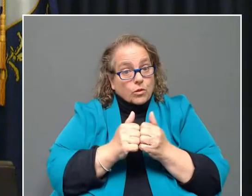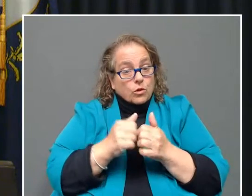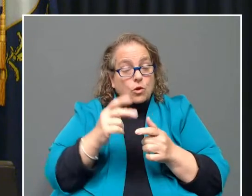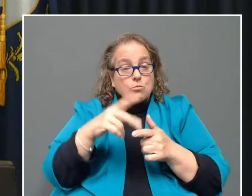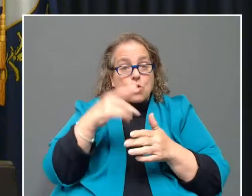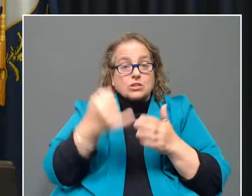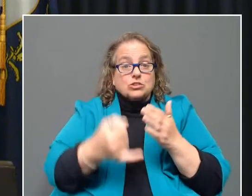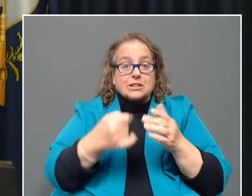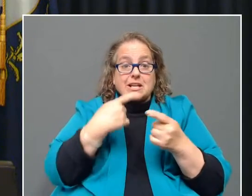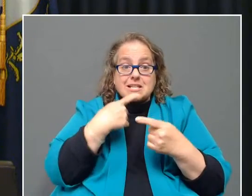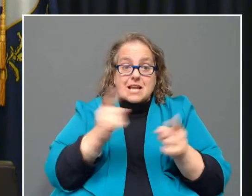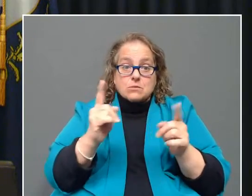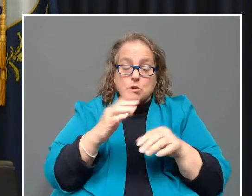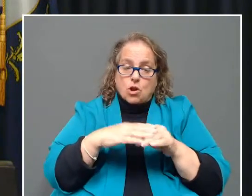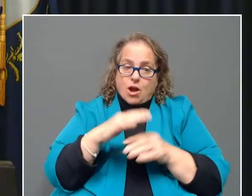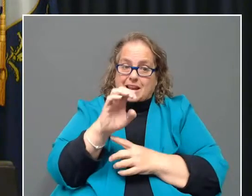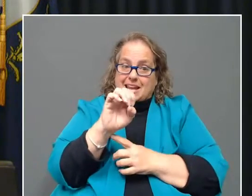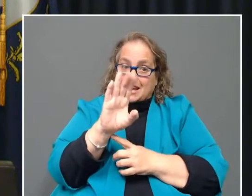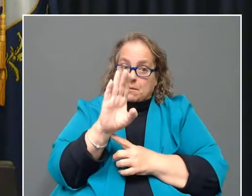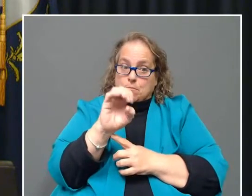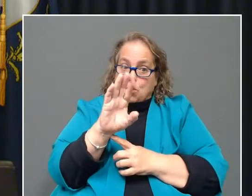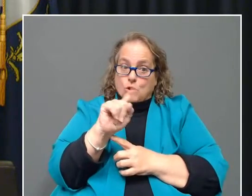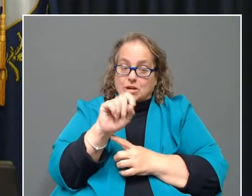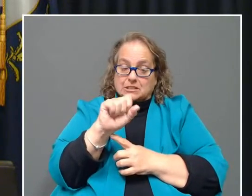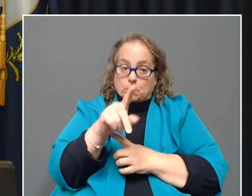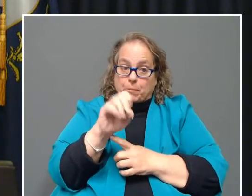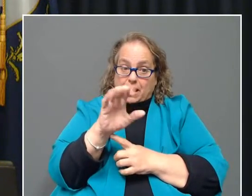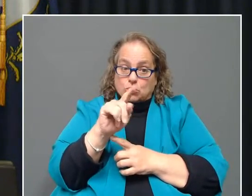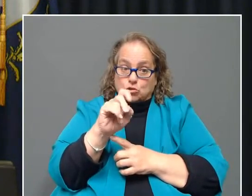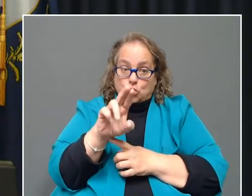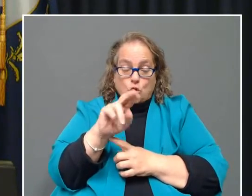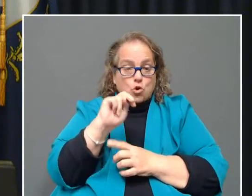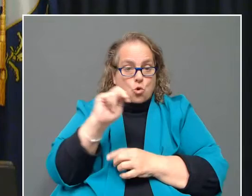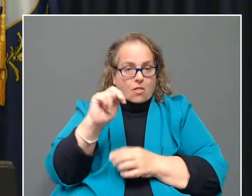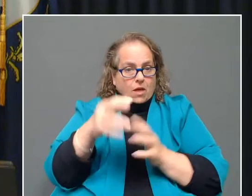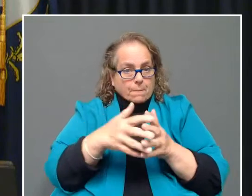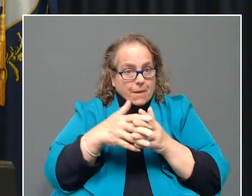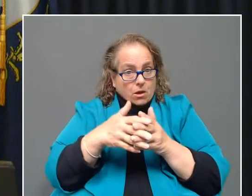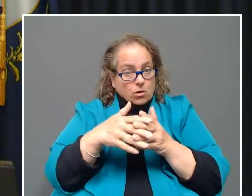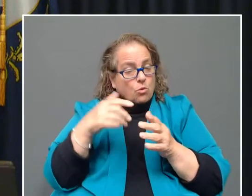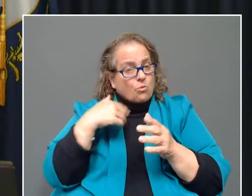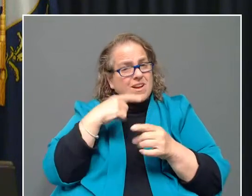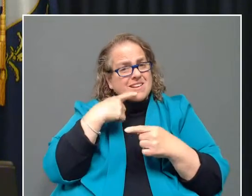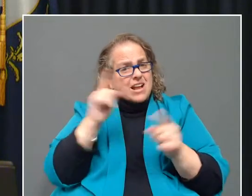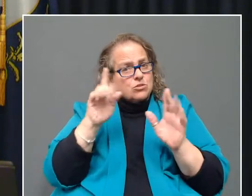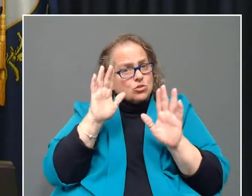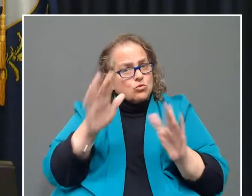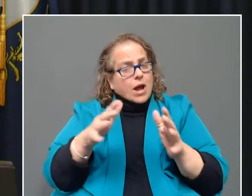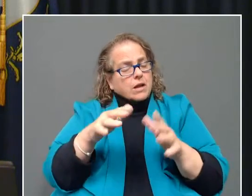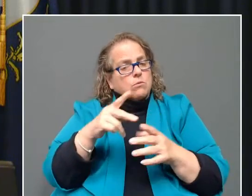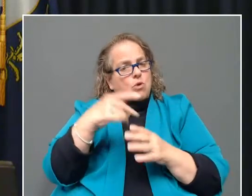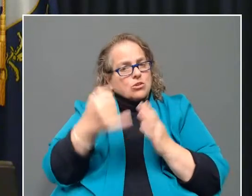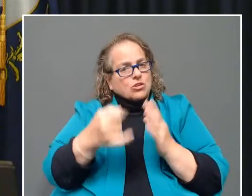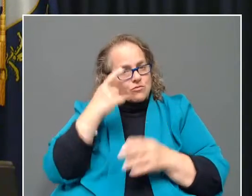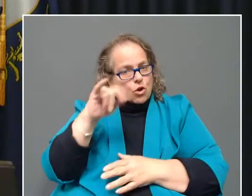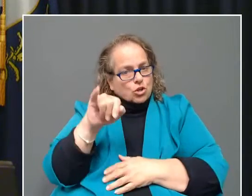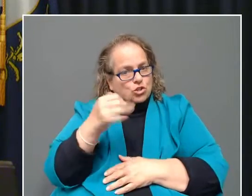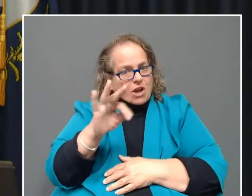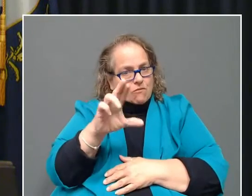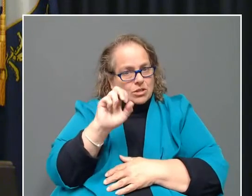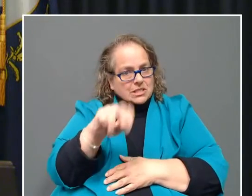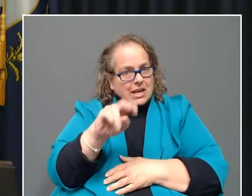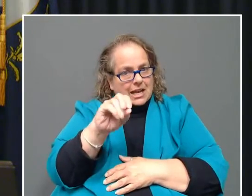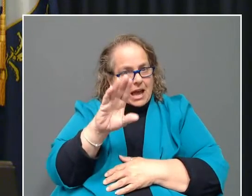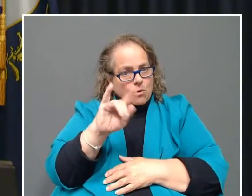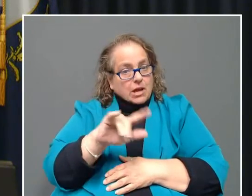announcement on Eberspecher, North America. We announced a great project today for Jefferson County as we work to build back our economy